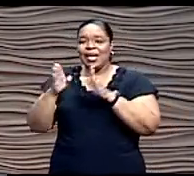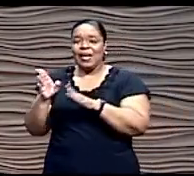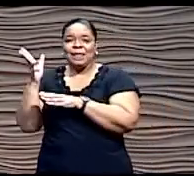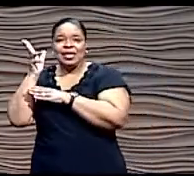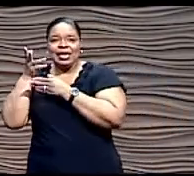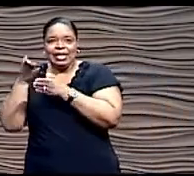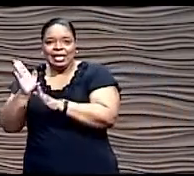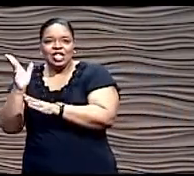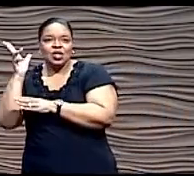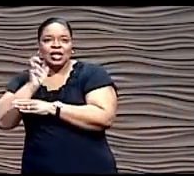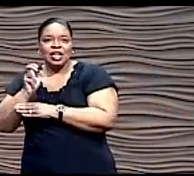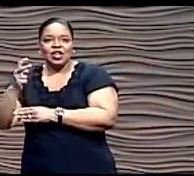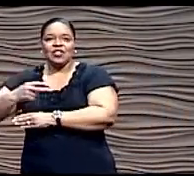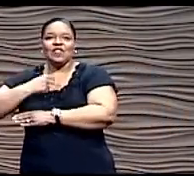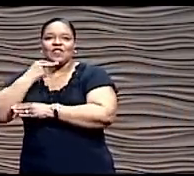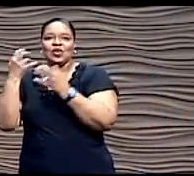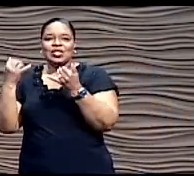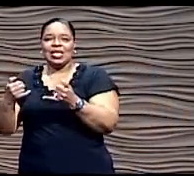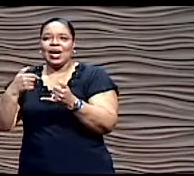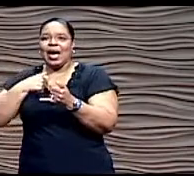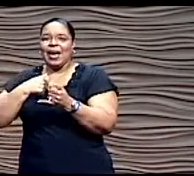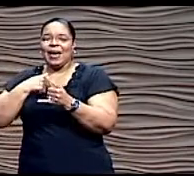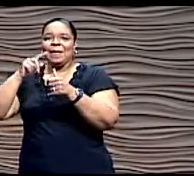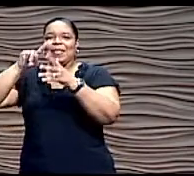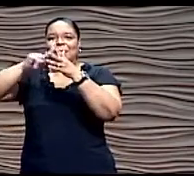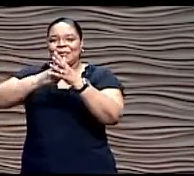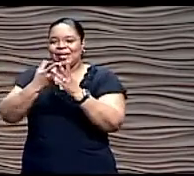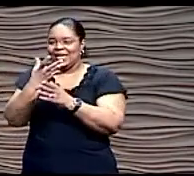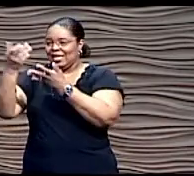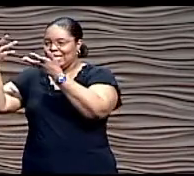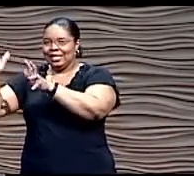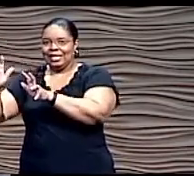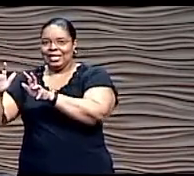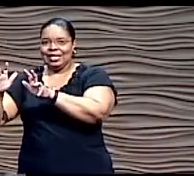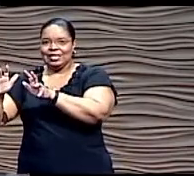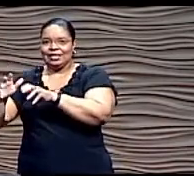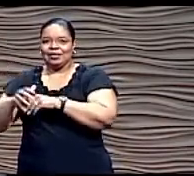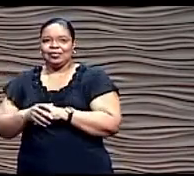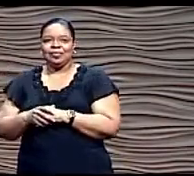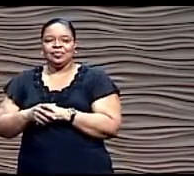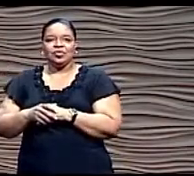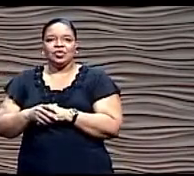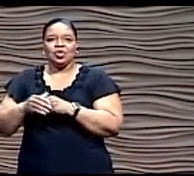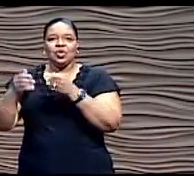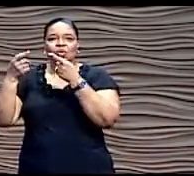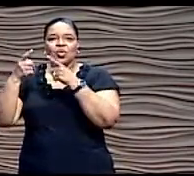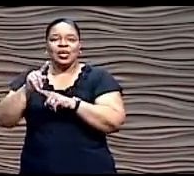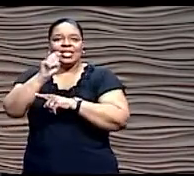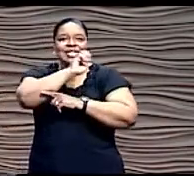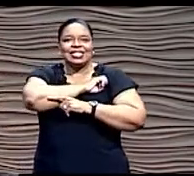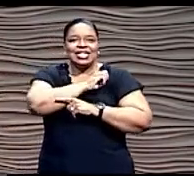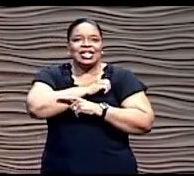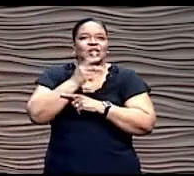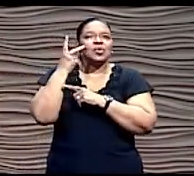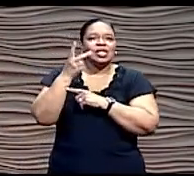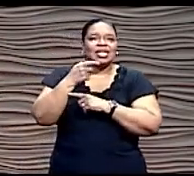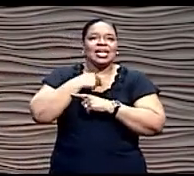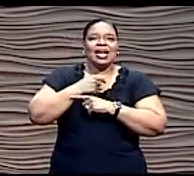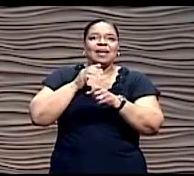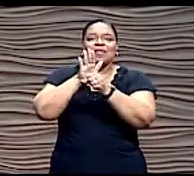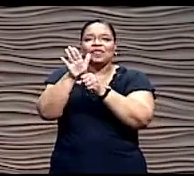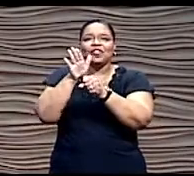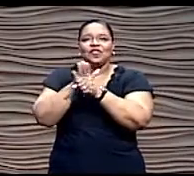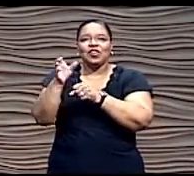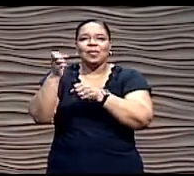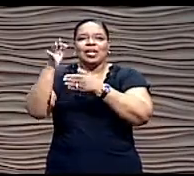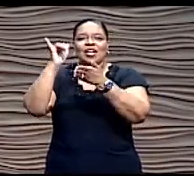hear the voice. I am Alpha and Omega. In fact, what Ezekiel was looking at, I'm the fulfillment